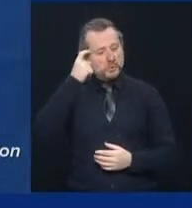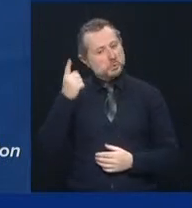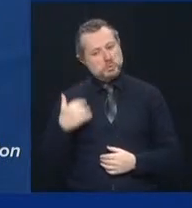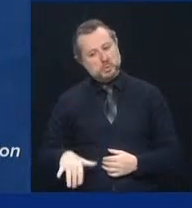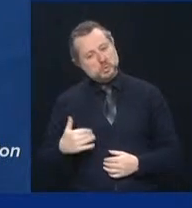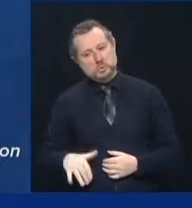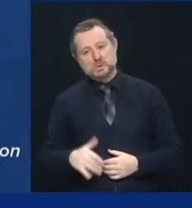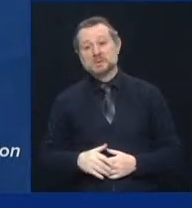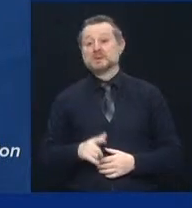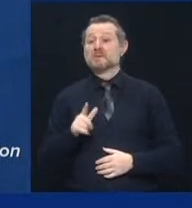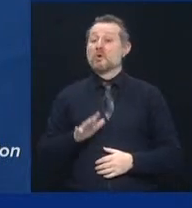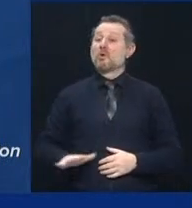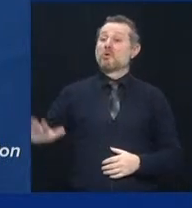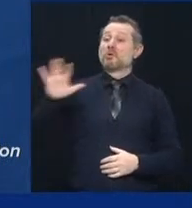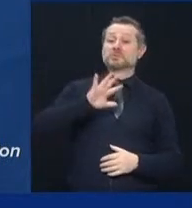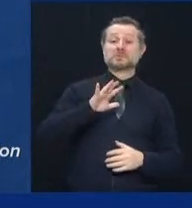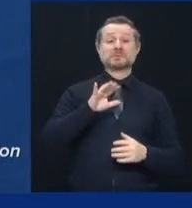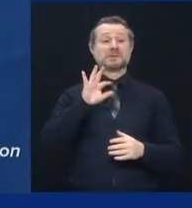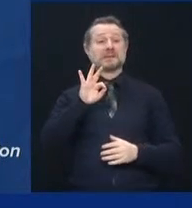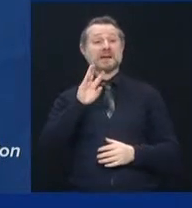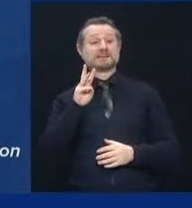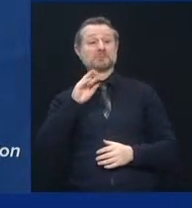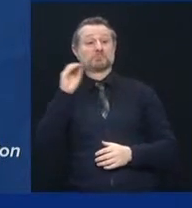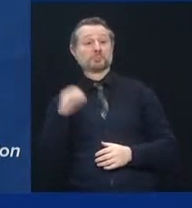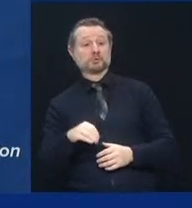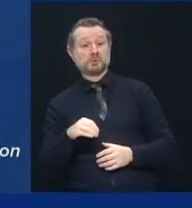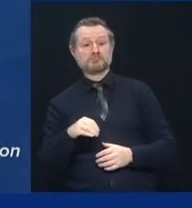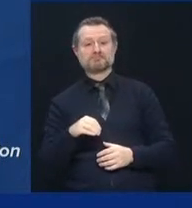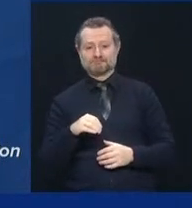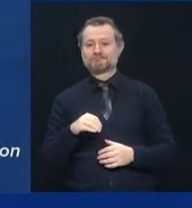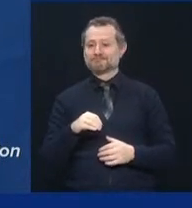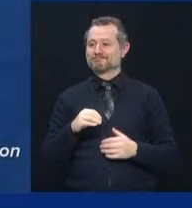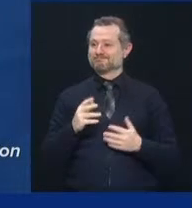Overall, 96% of our